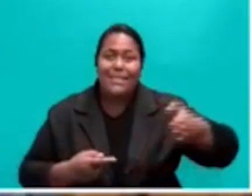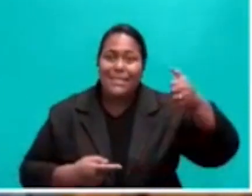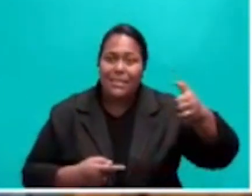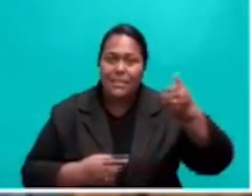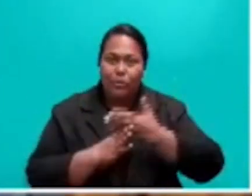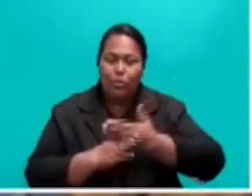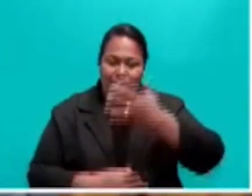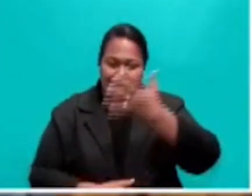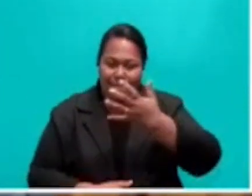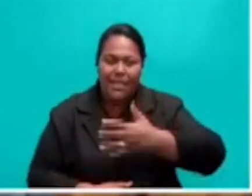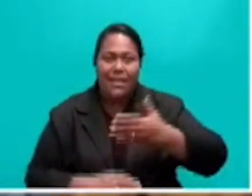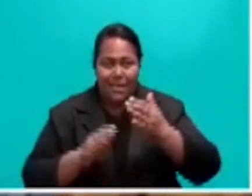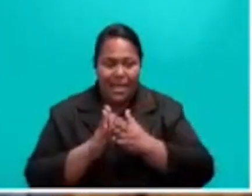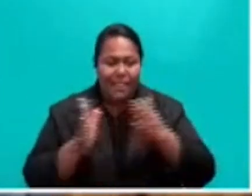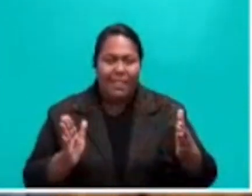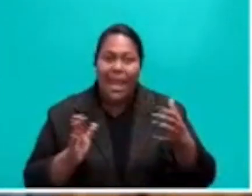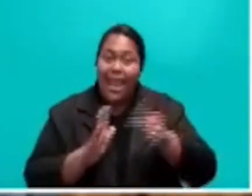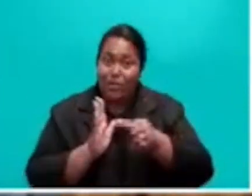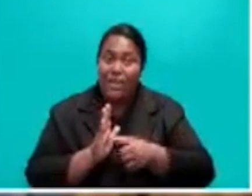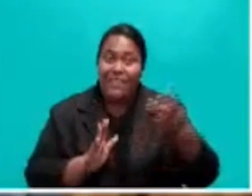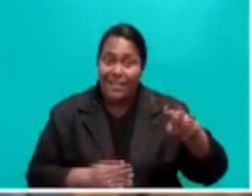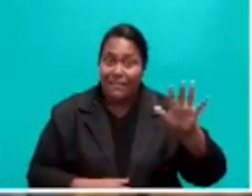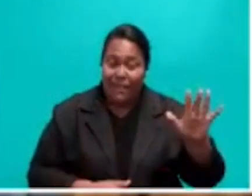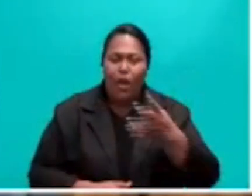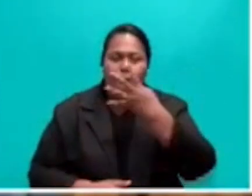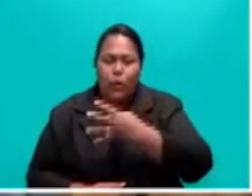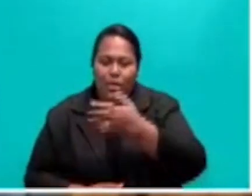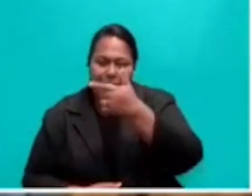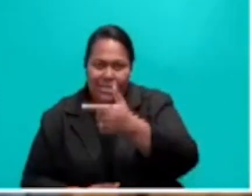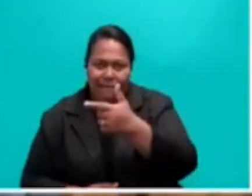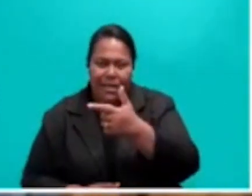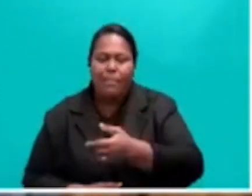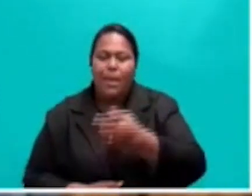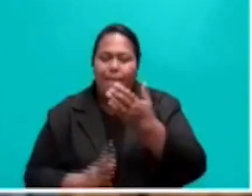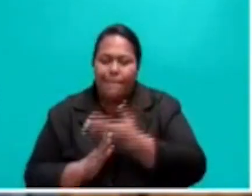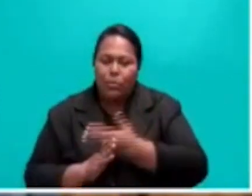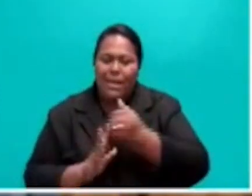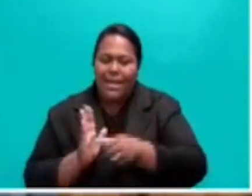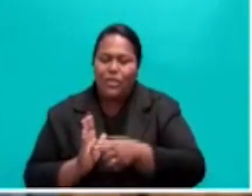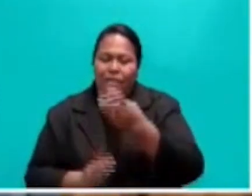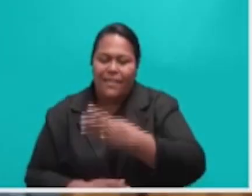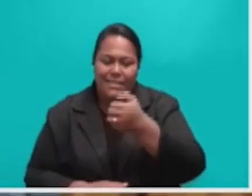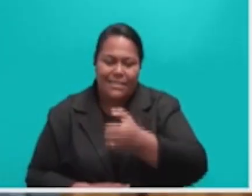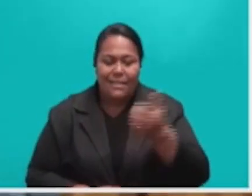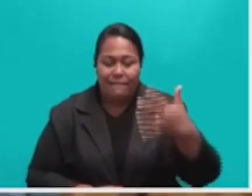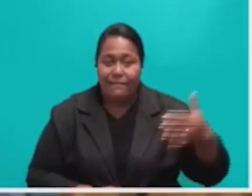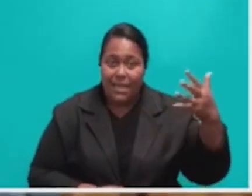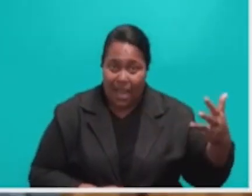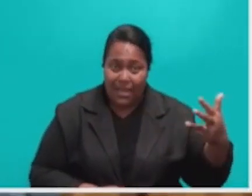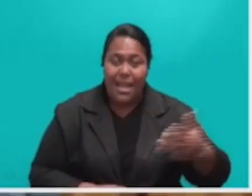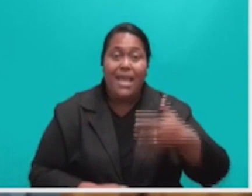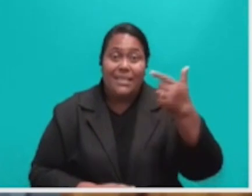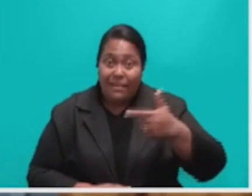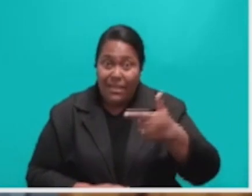between 15 and 35. 47 between 36 and 59. And 17 above the age